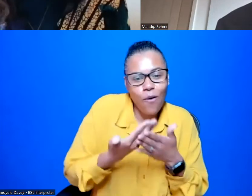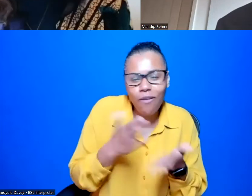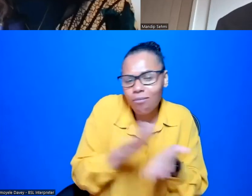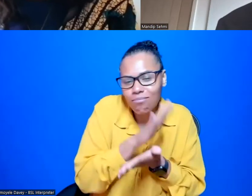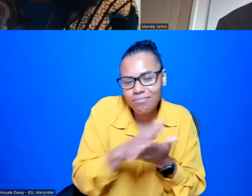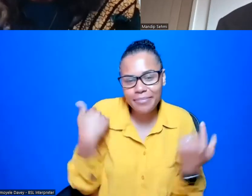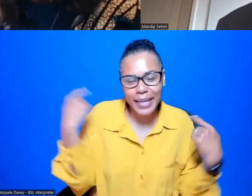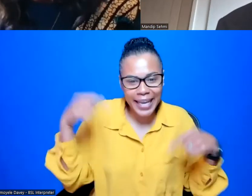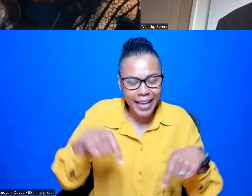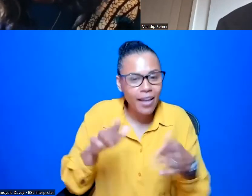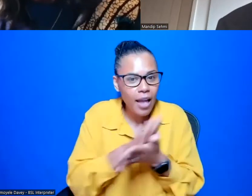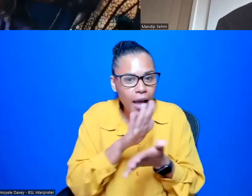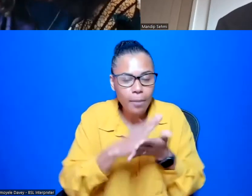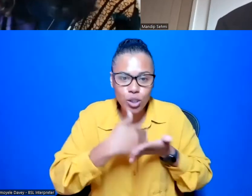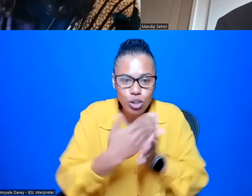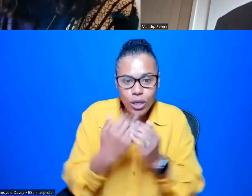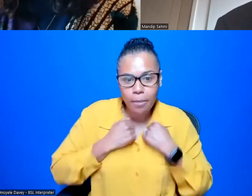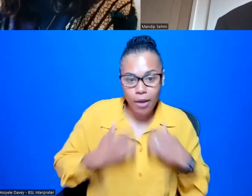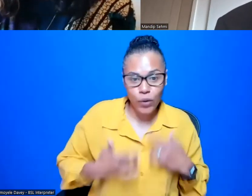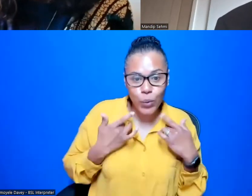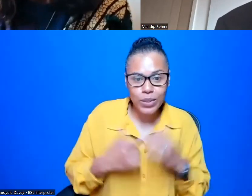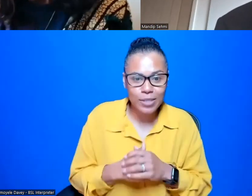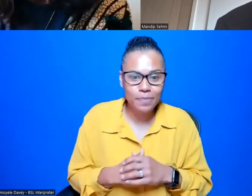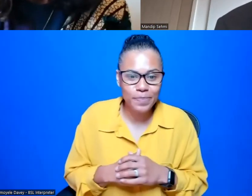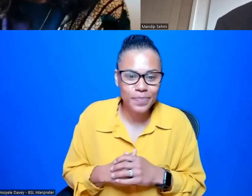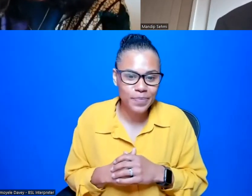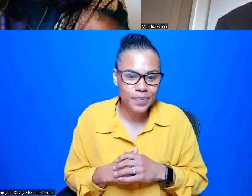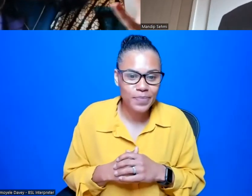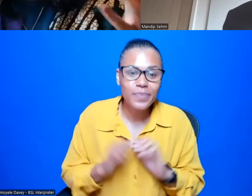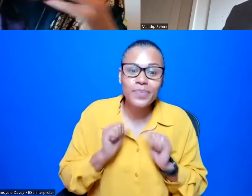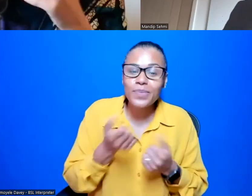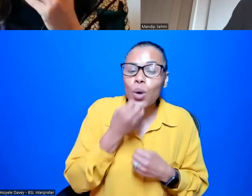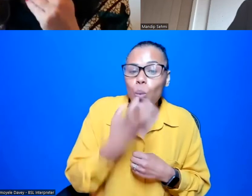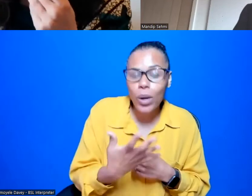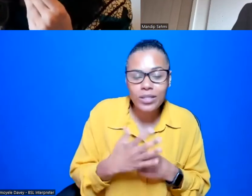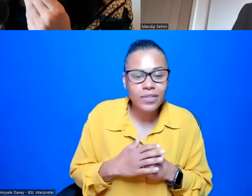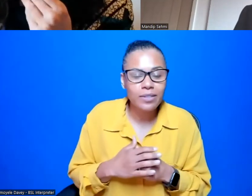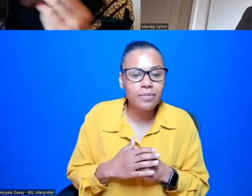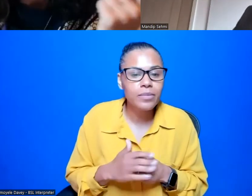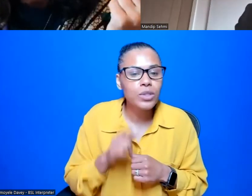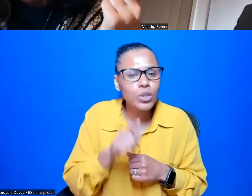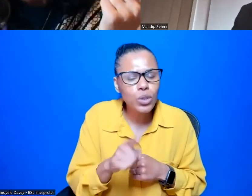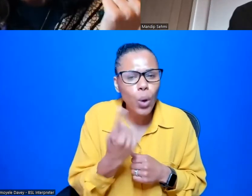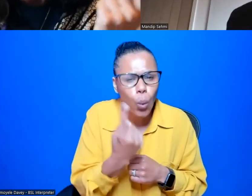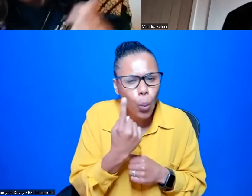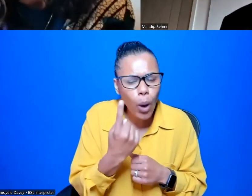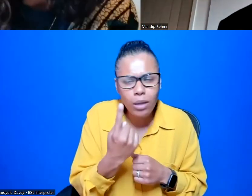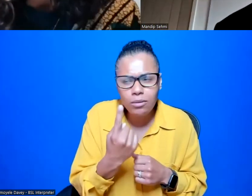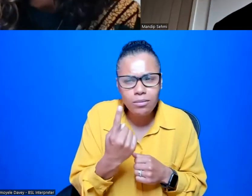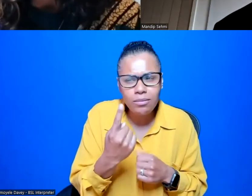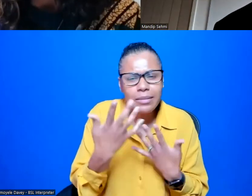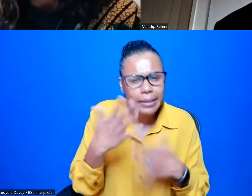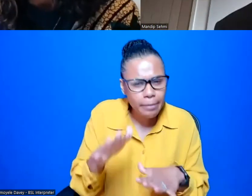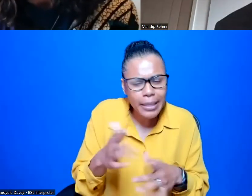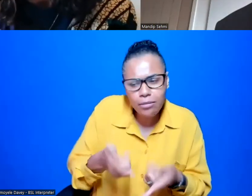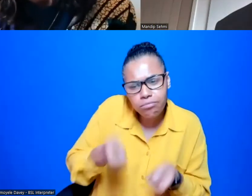really happy to share my views with you. Wonderful. So Mandeep, one of the things that we have heard about, and it was mentioned by